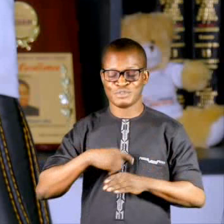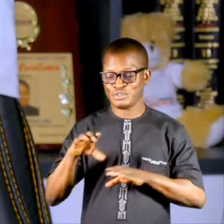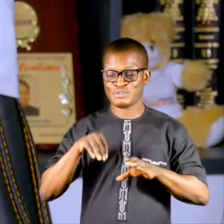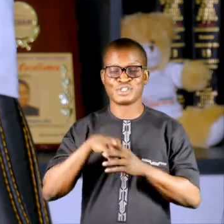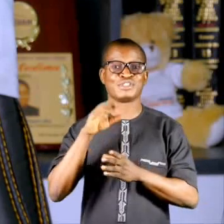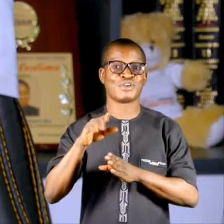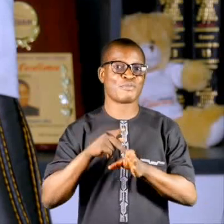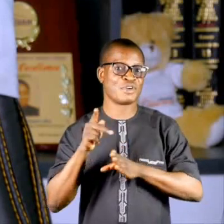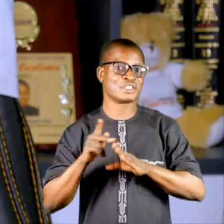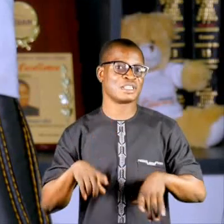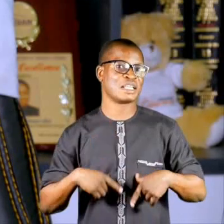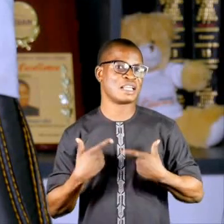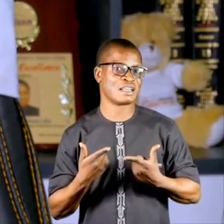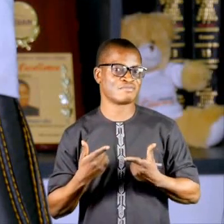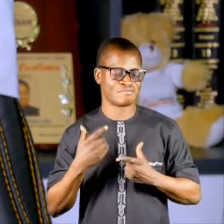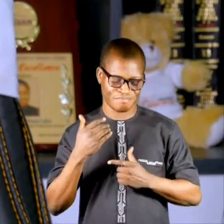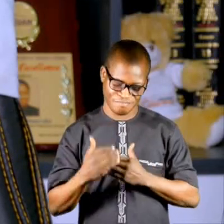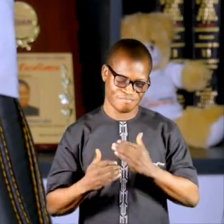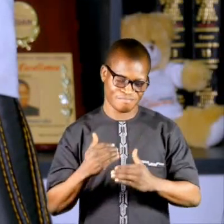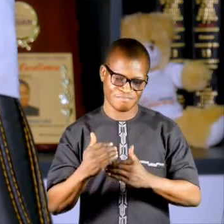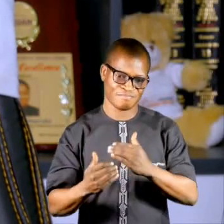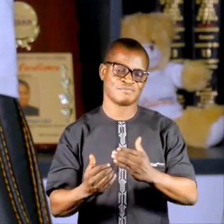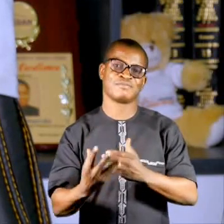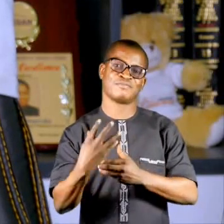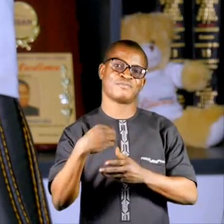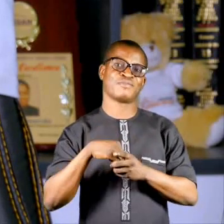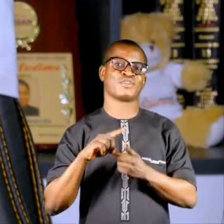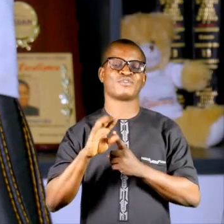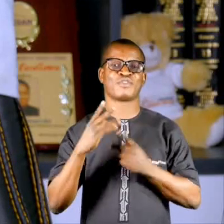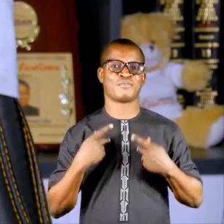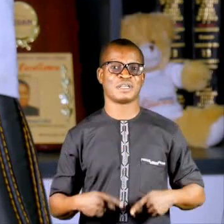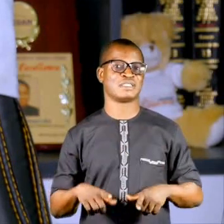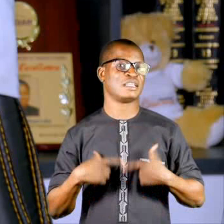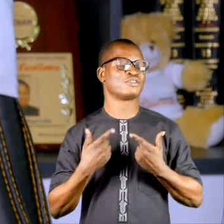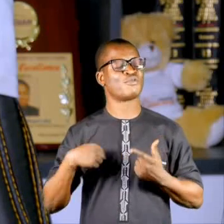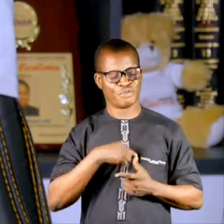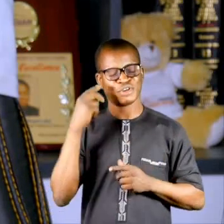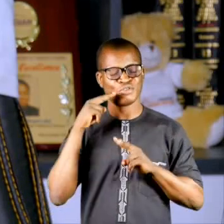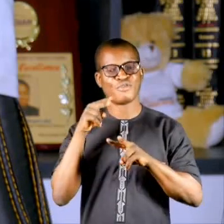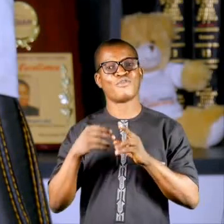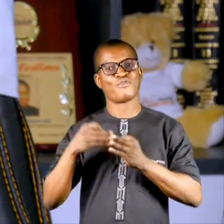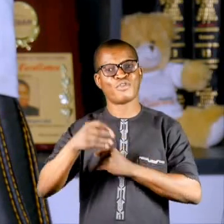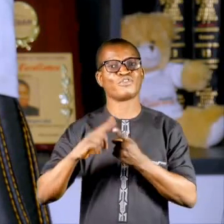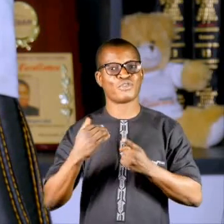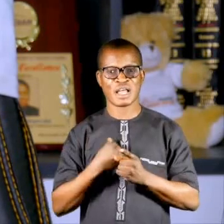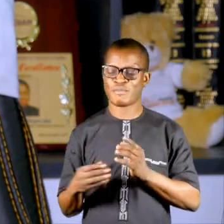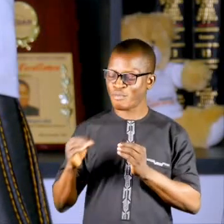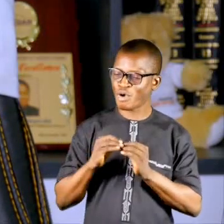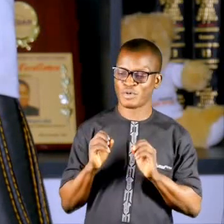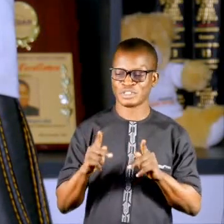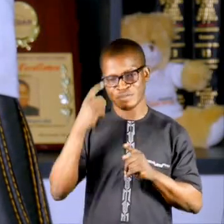in your professional life, you will gradually take it into your personal life. So we look forward to having